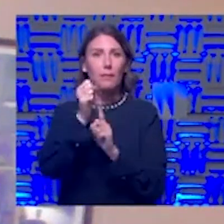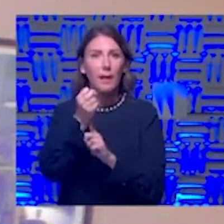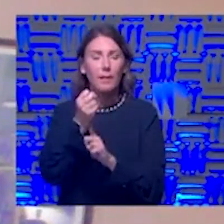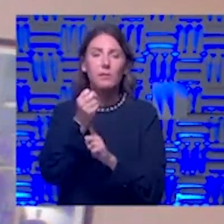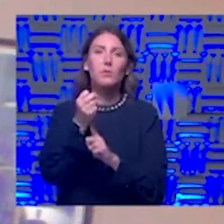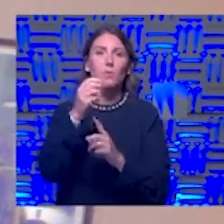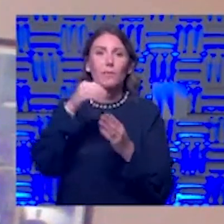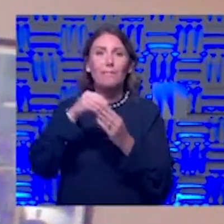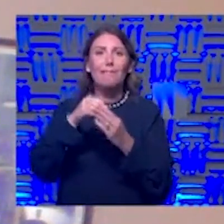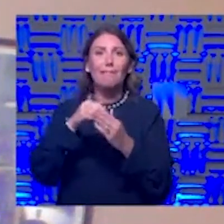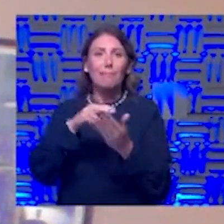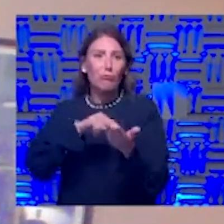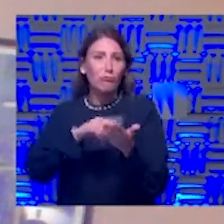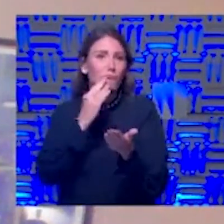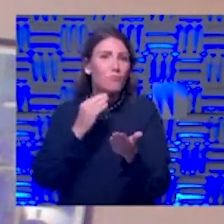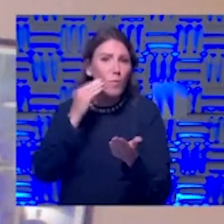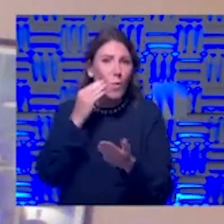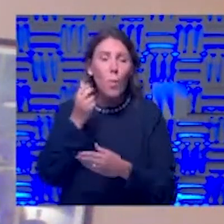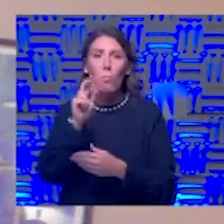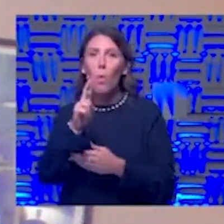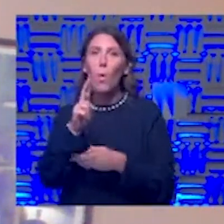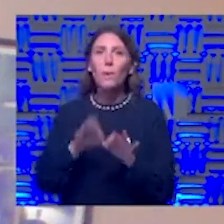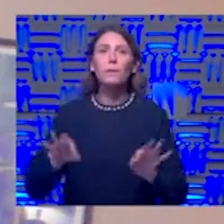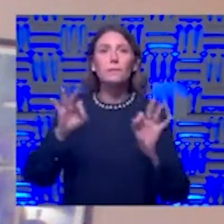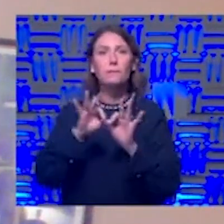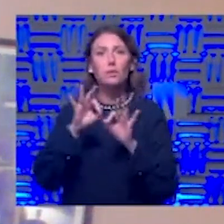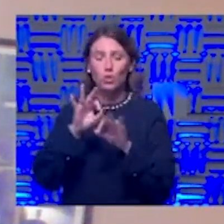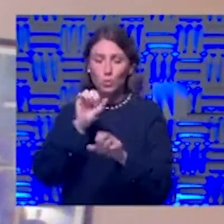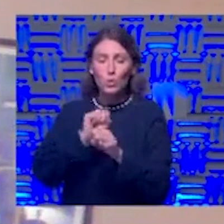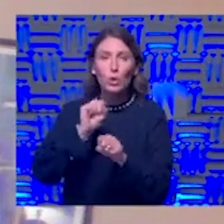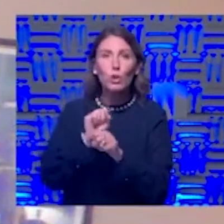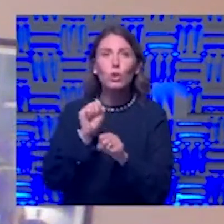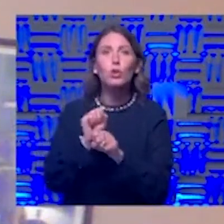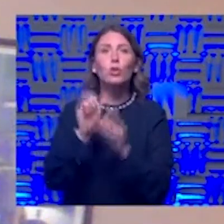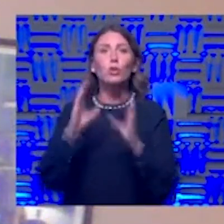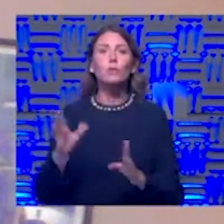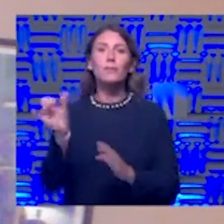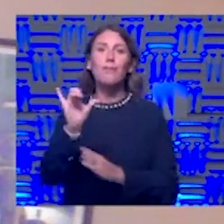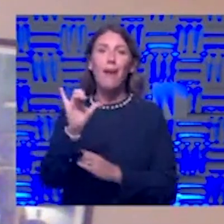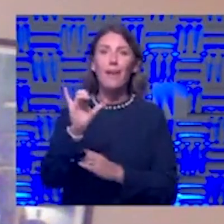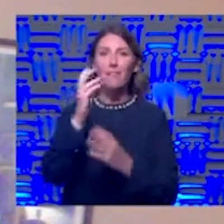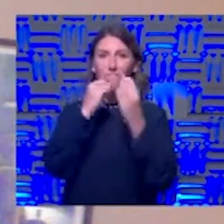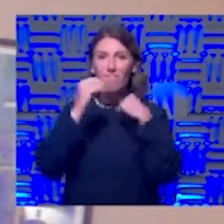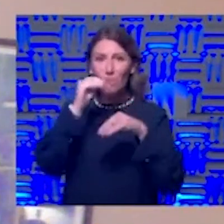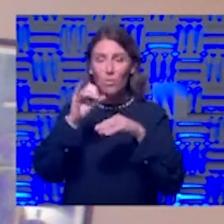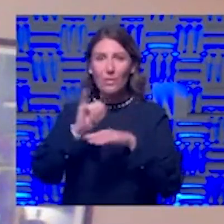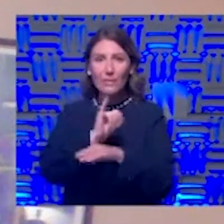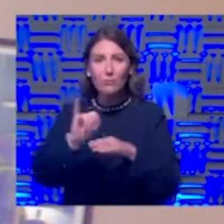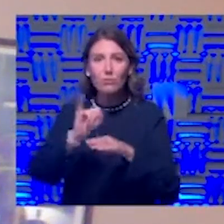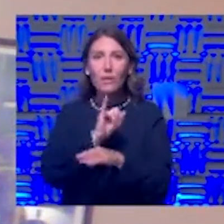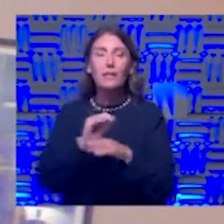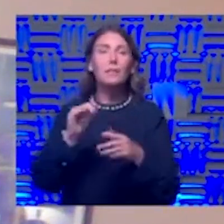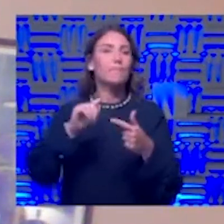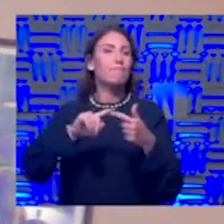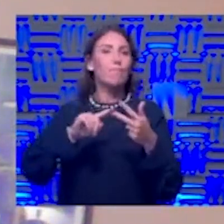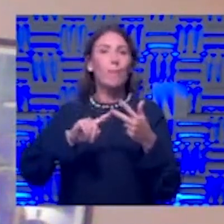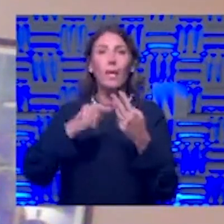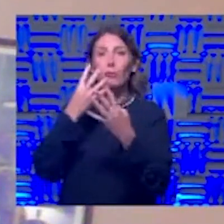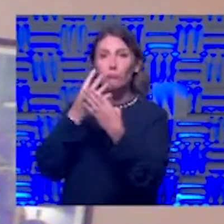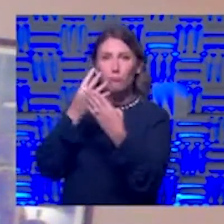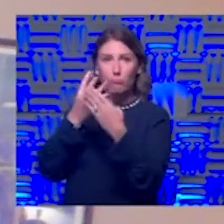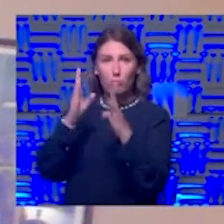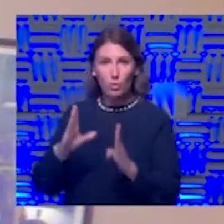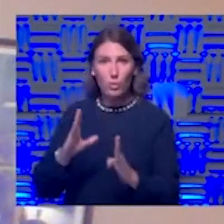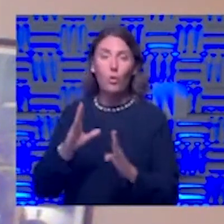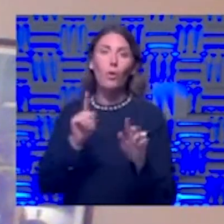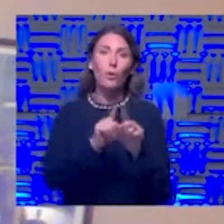essential workers, particularly in the food production industry, and in incarcerated individuals. And now we're seeing a